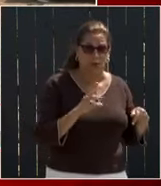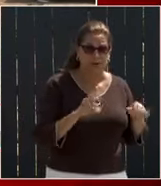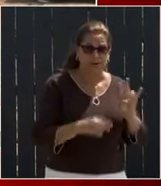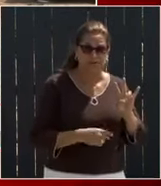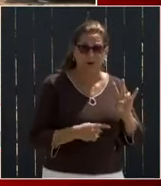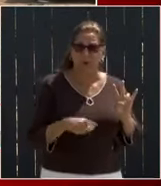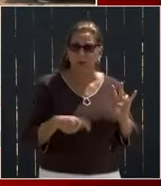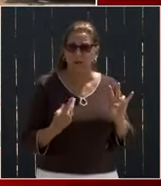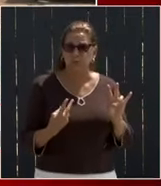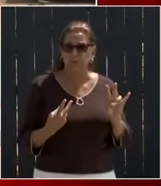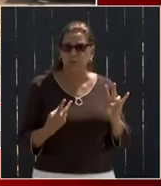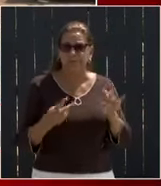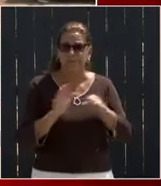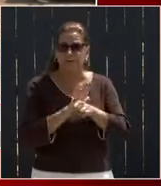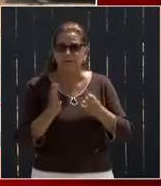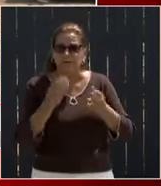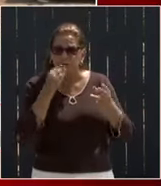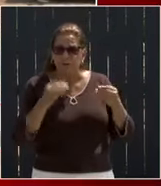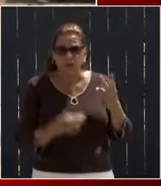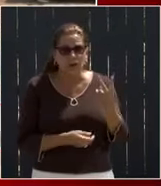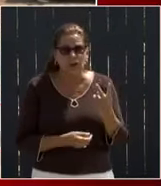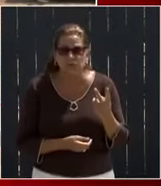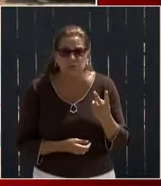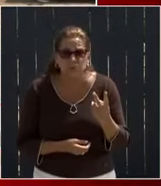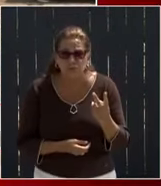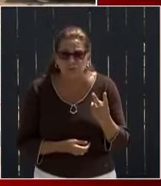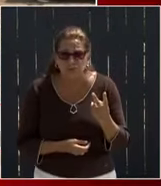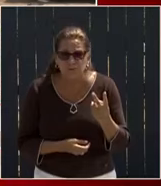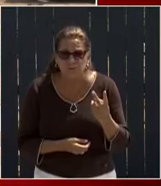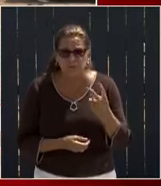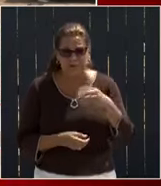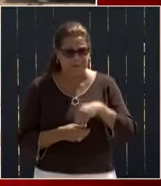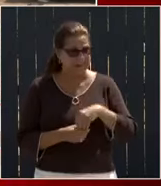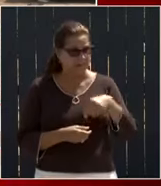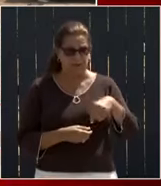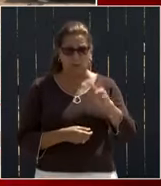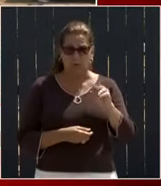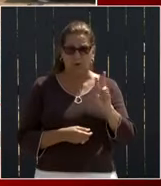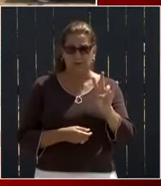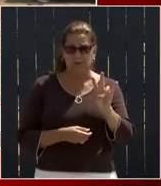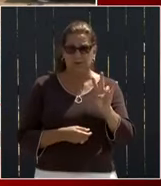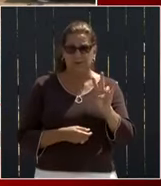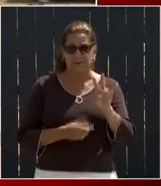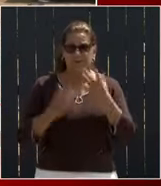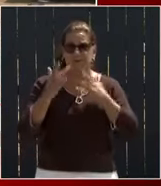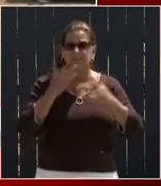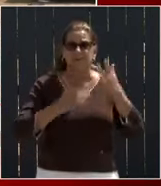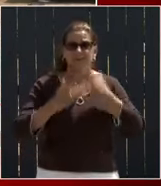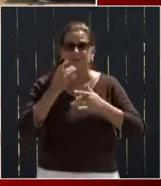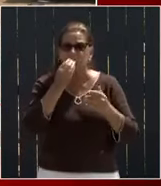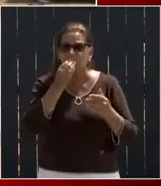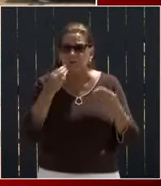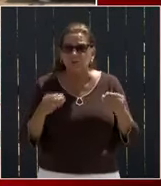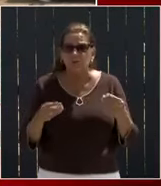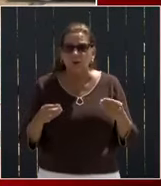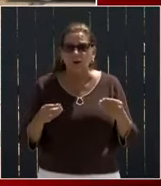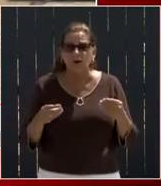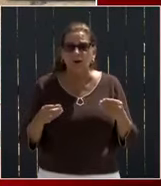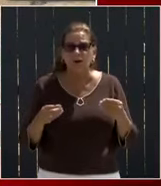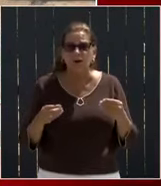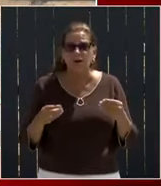well. So this is a great celebration today. I'm delighted to be here, and we'll look forward to even more opportunities as we move forward.